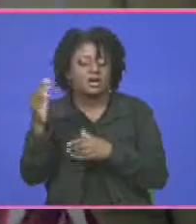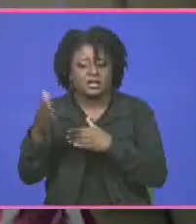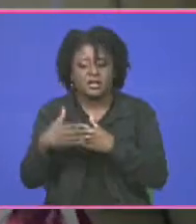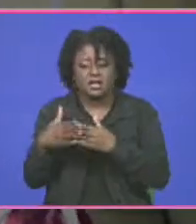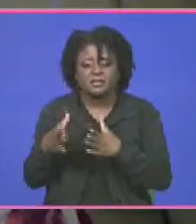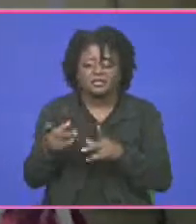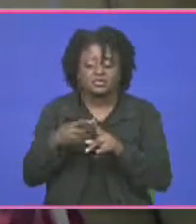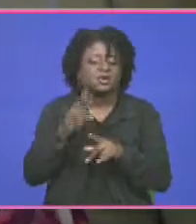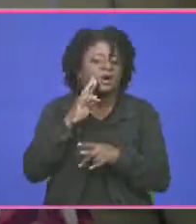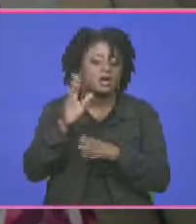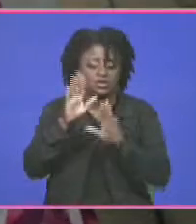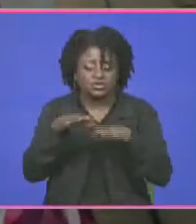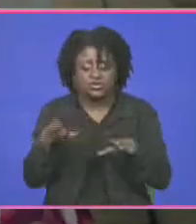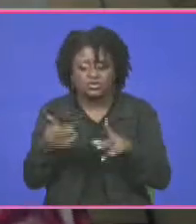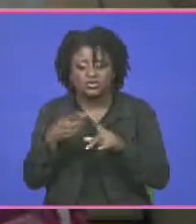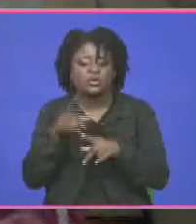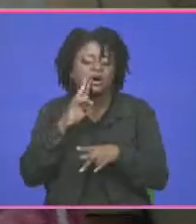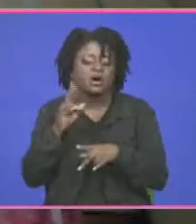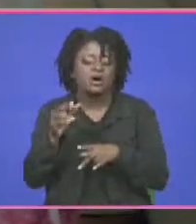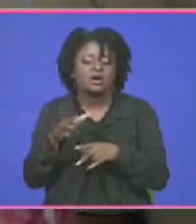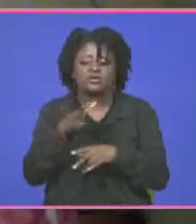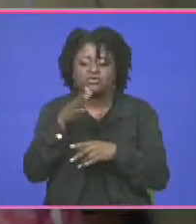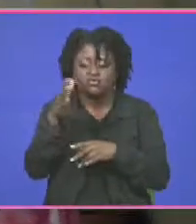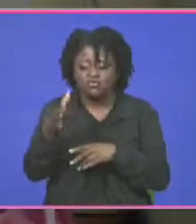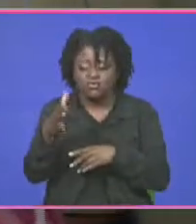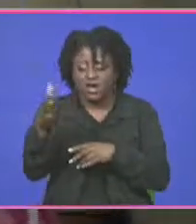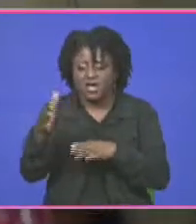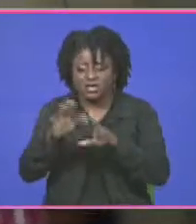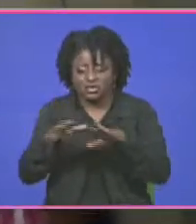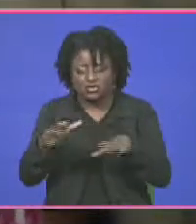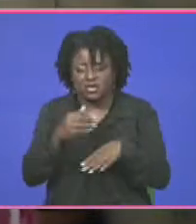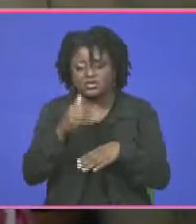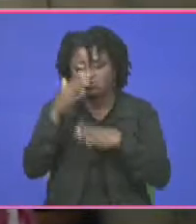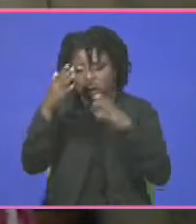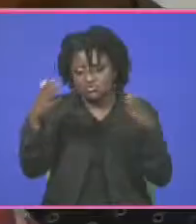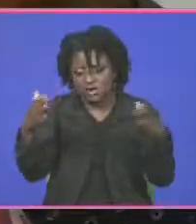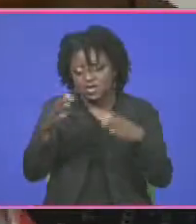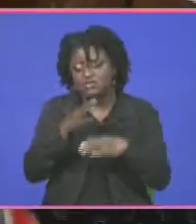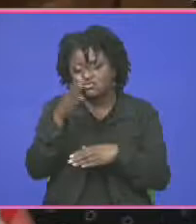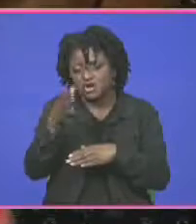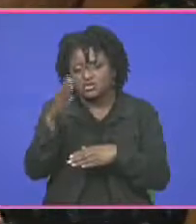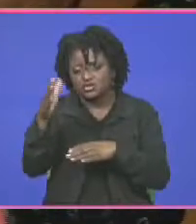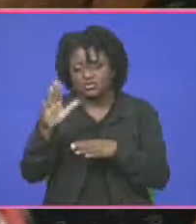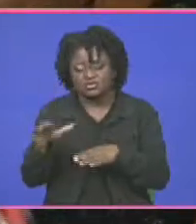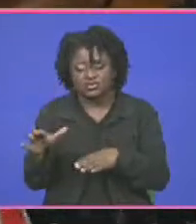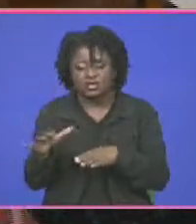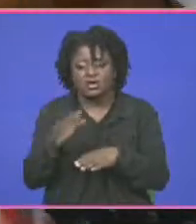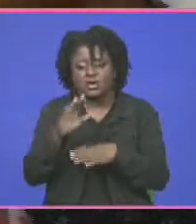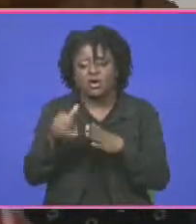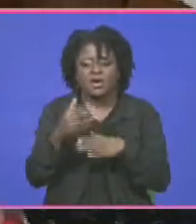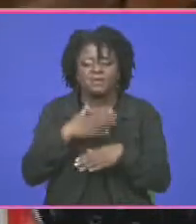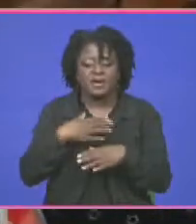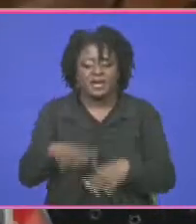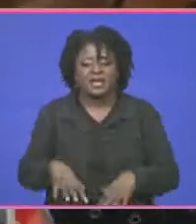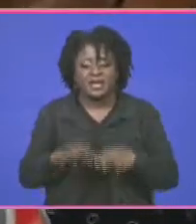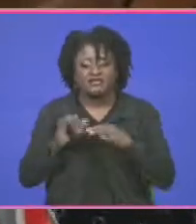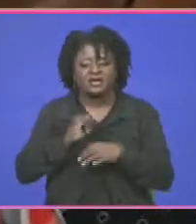her children, to her grandchildren, and to her great-grandchildren. All my life I've known